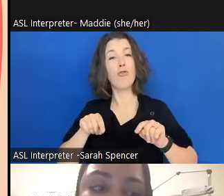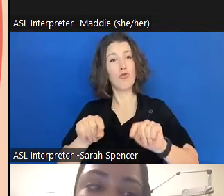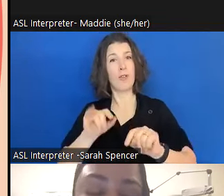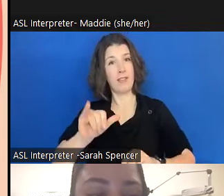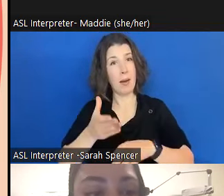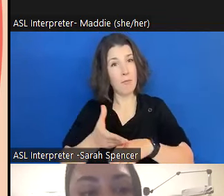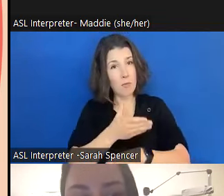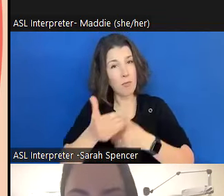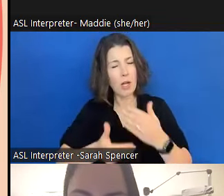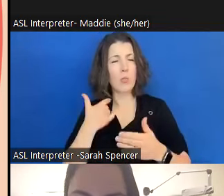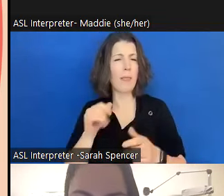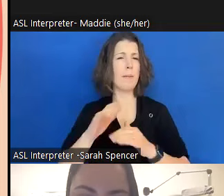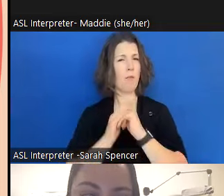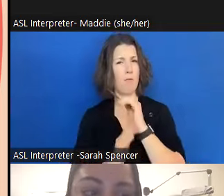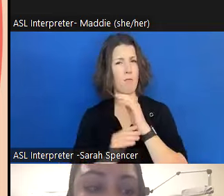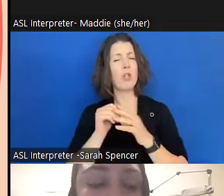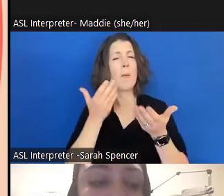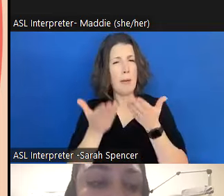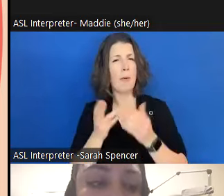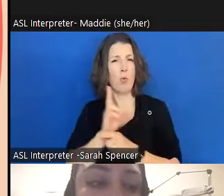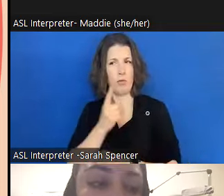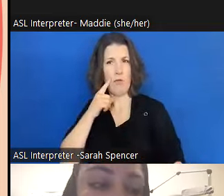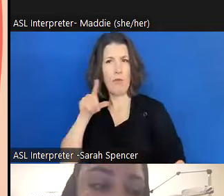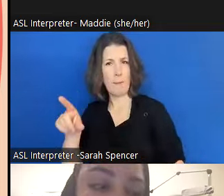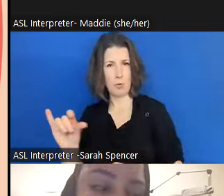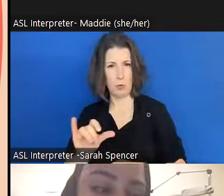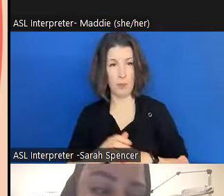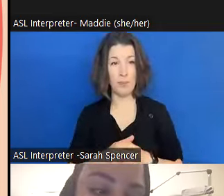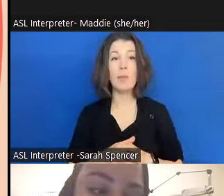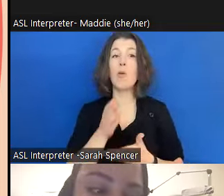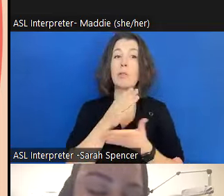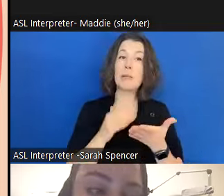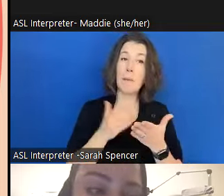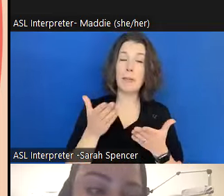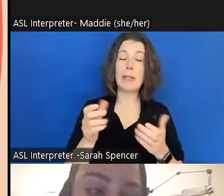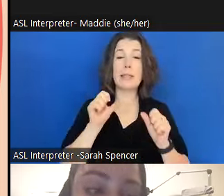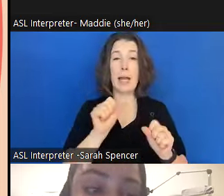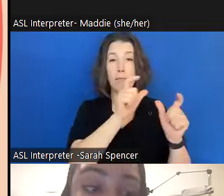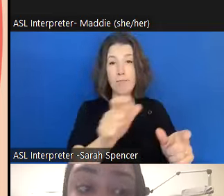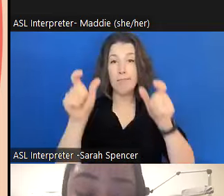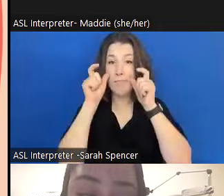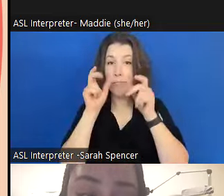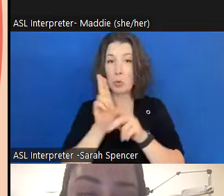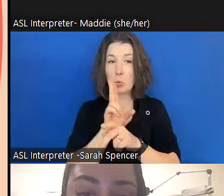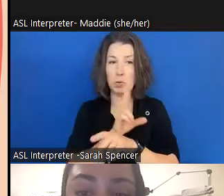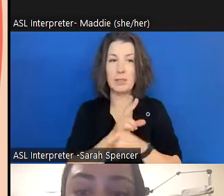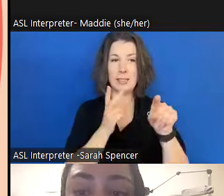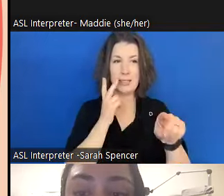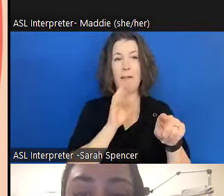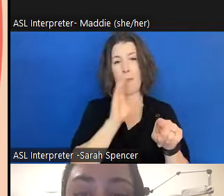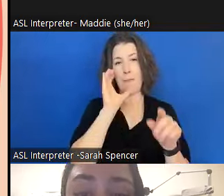And so here are some wearable devices. On the left, I have a picture of some light